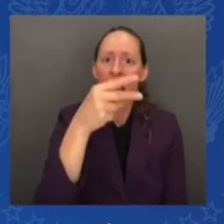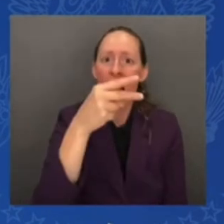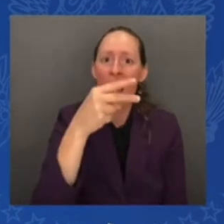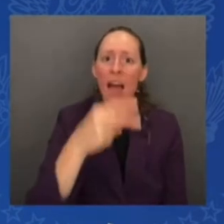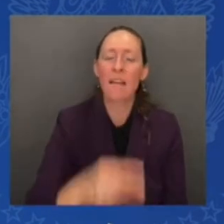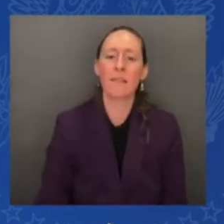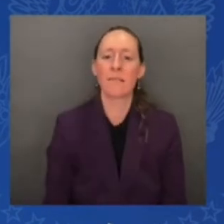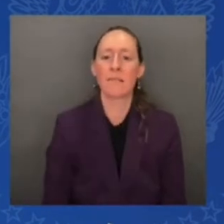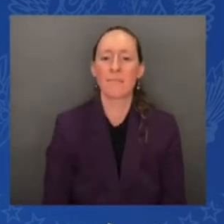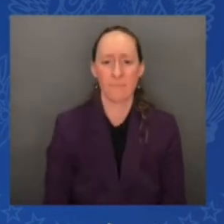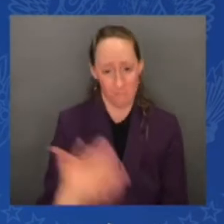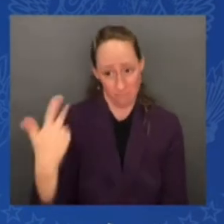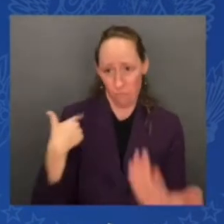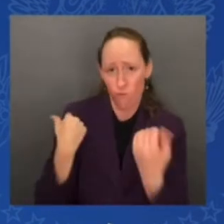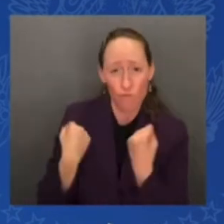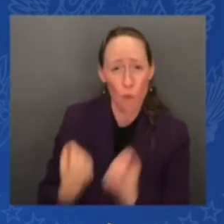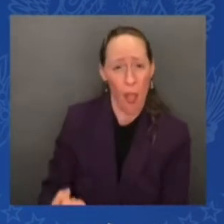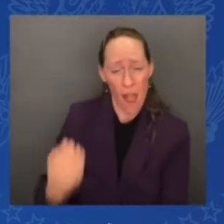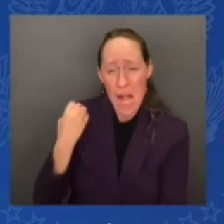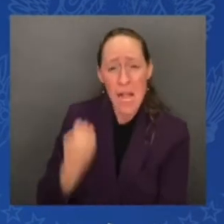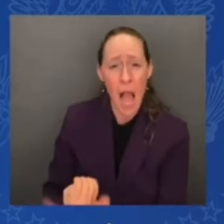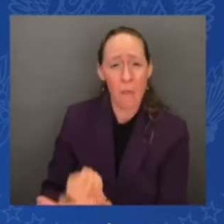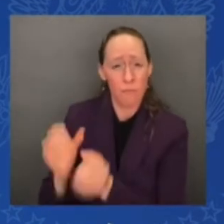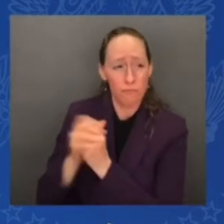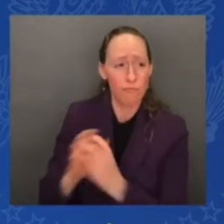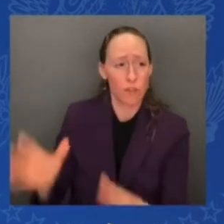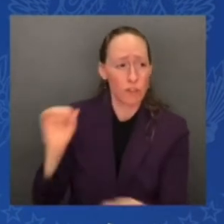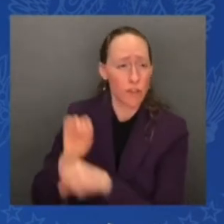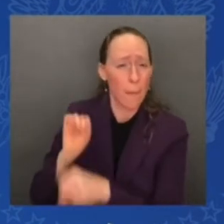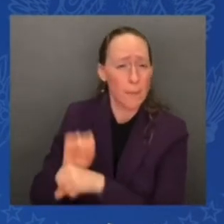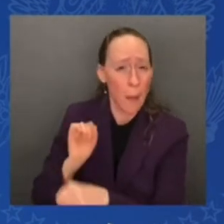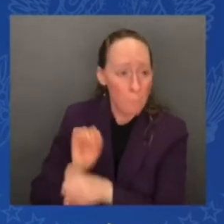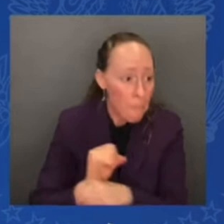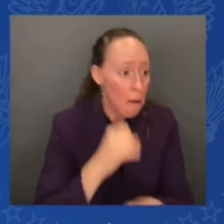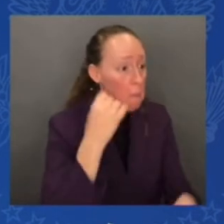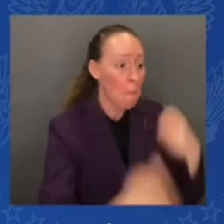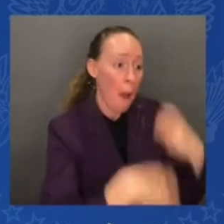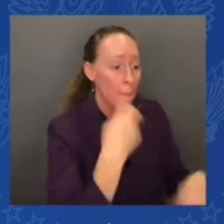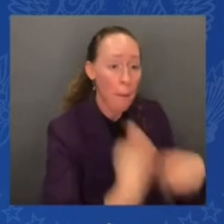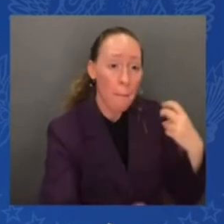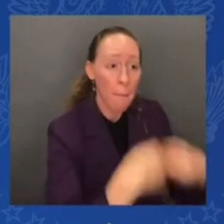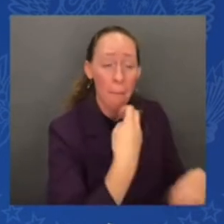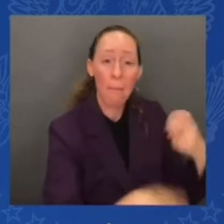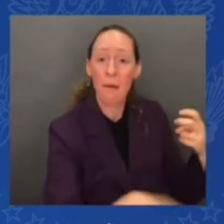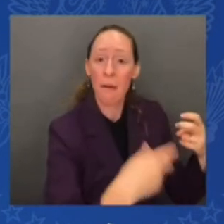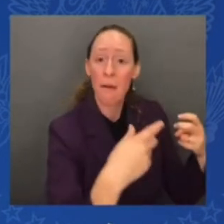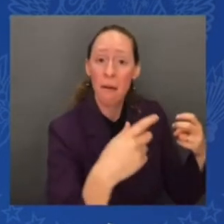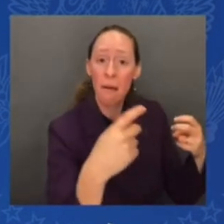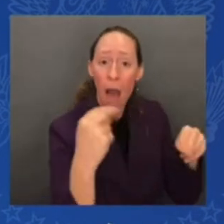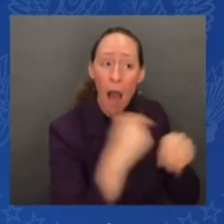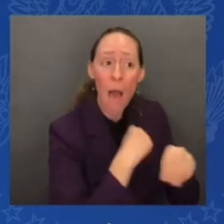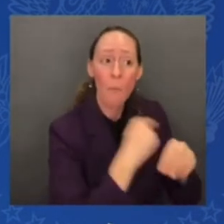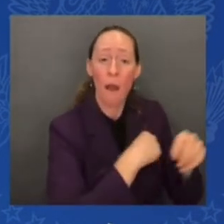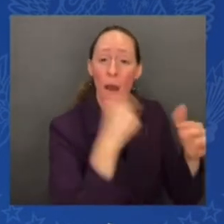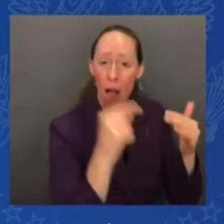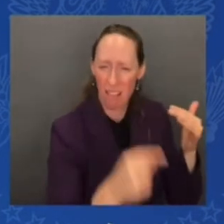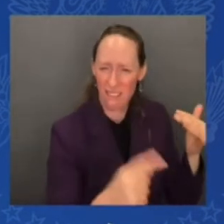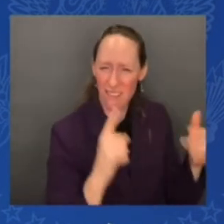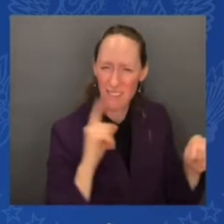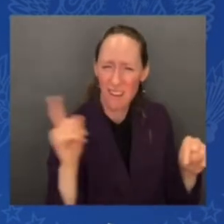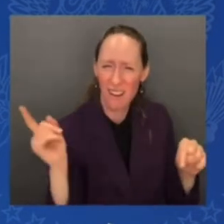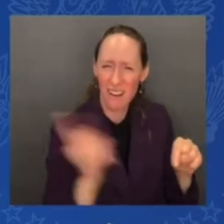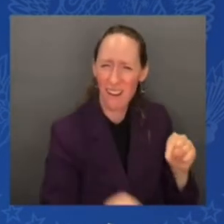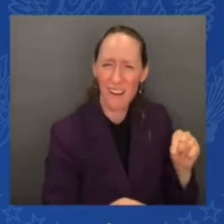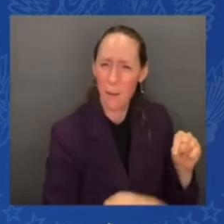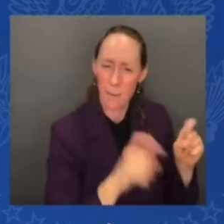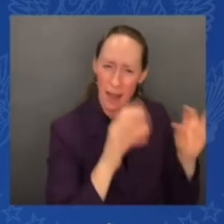possible. And through the bipartisan infrastructure law, we already announced over 37,000 projects in 4,500 communities all